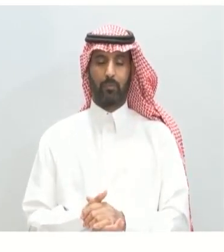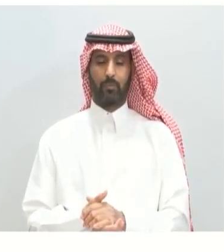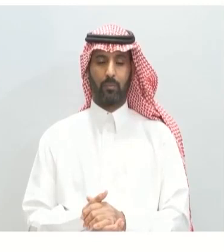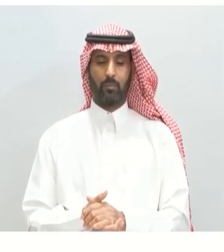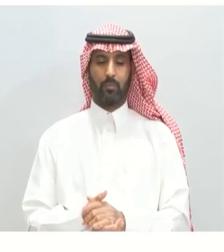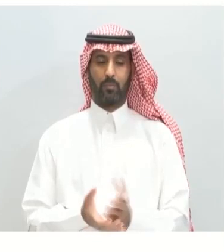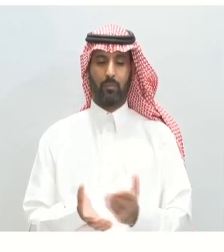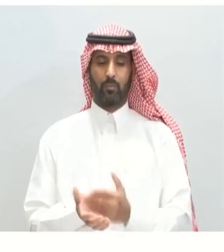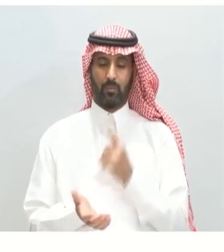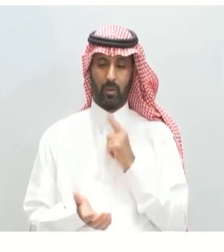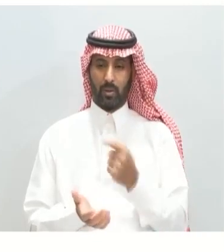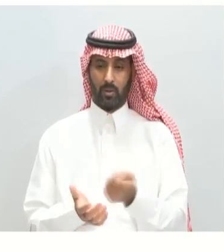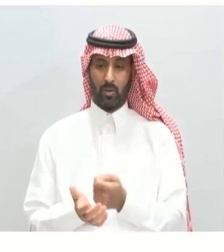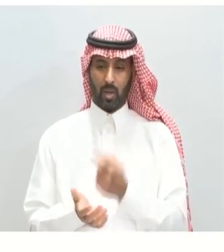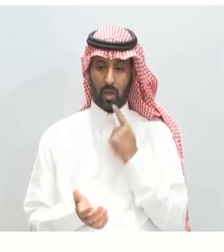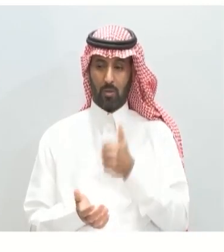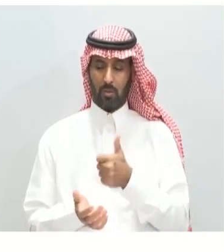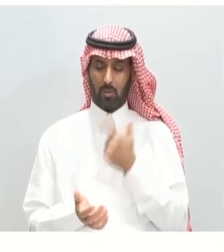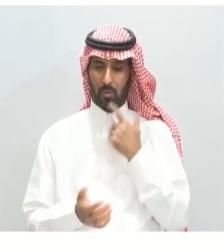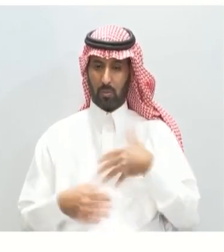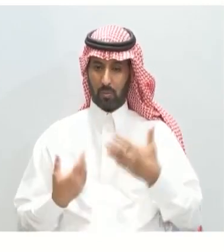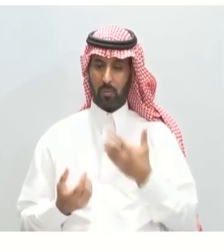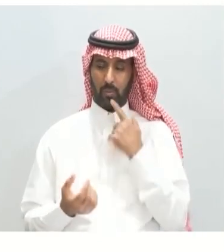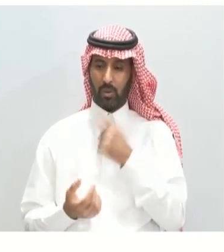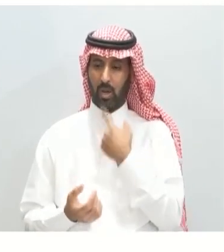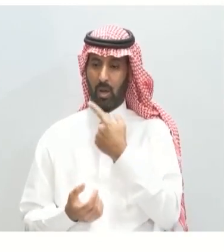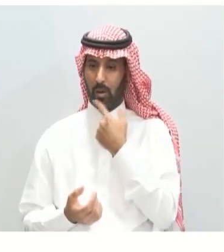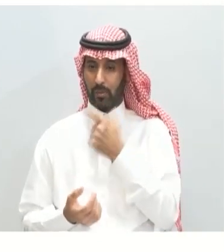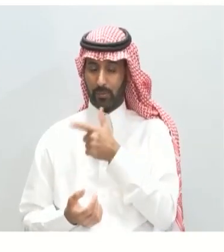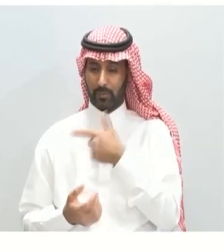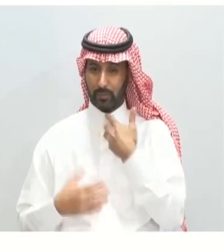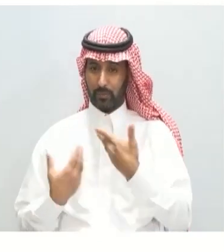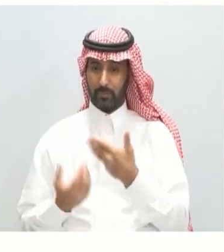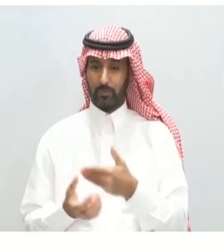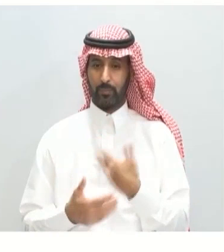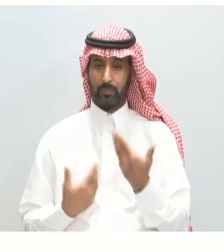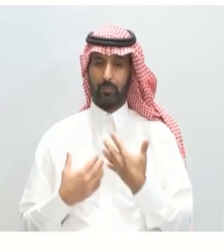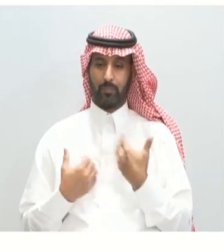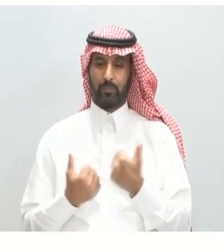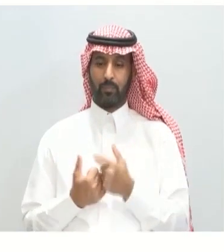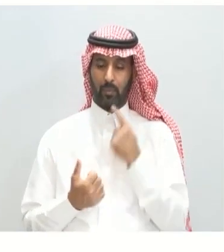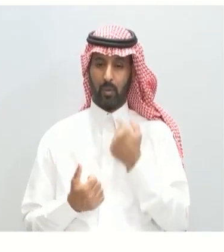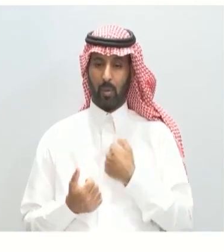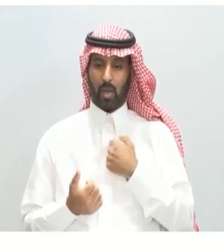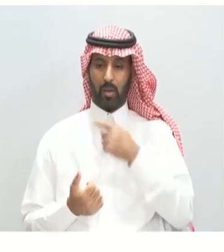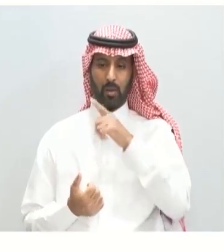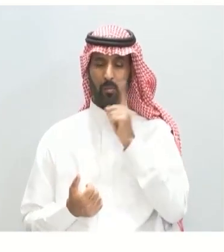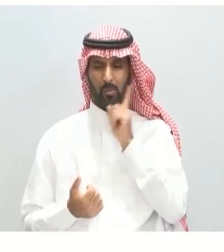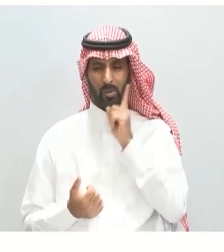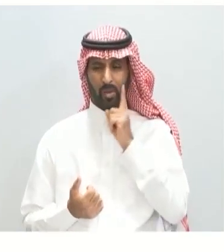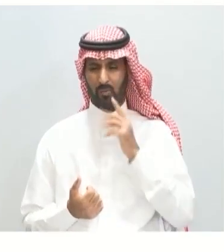very good, but I've written are entertaining. Jokes are entertaining. My mother gets